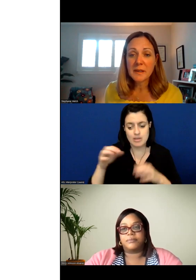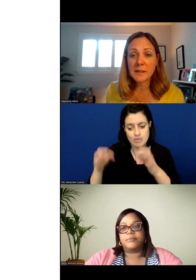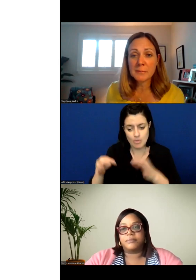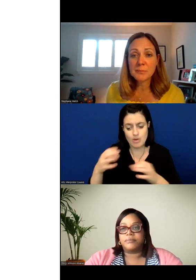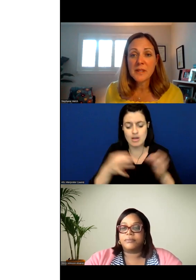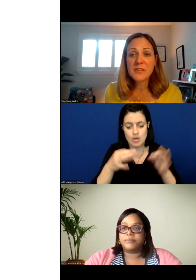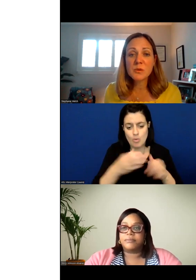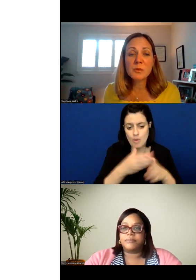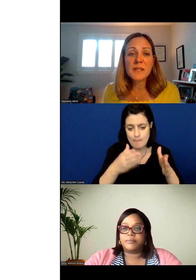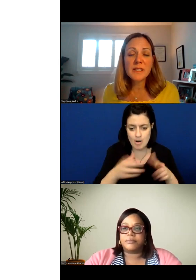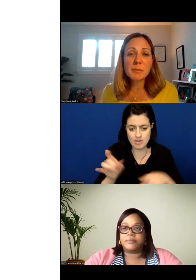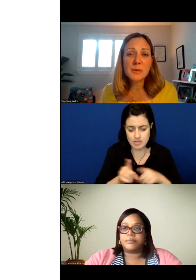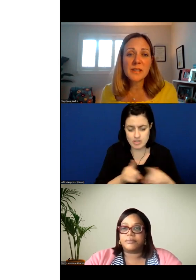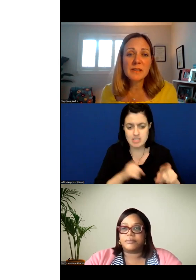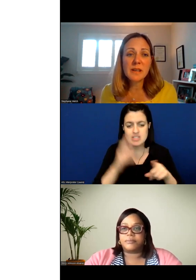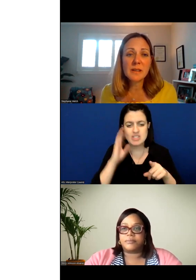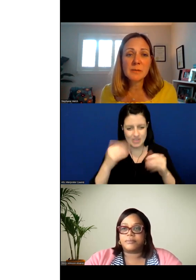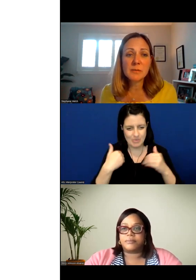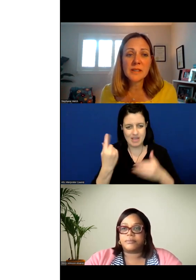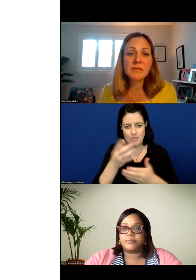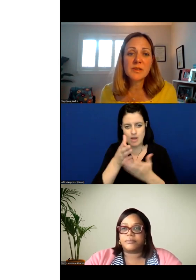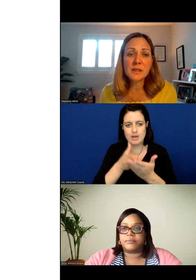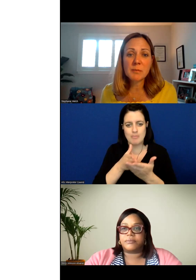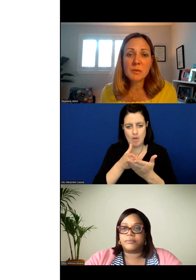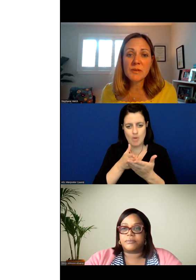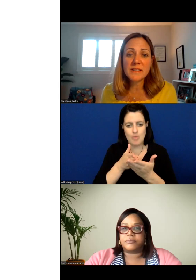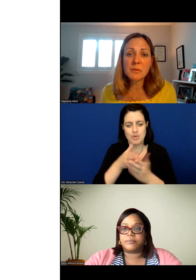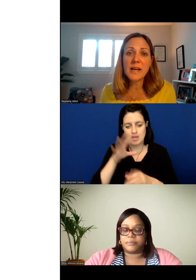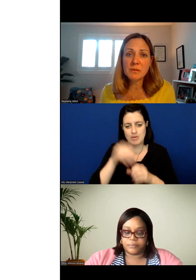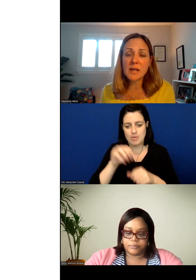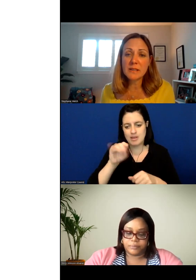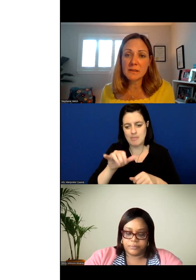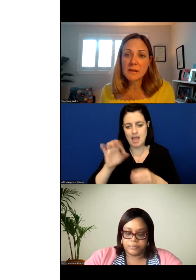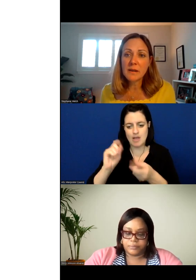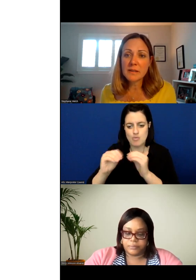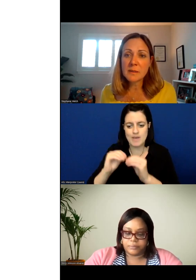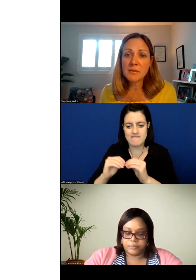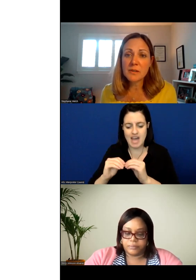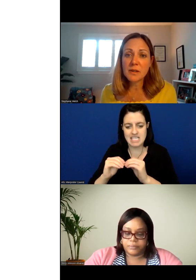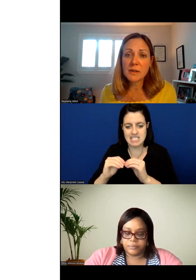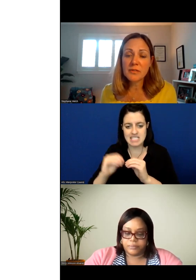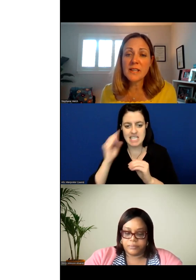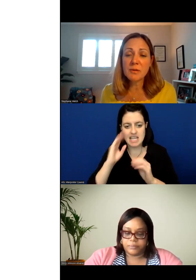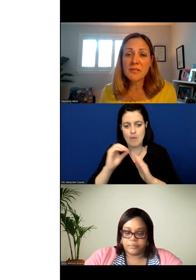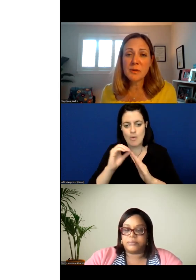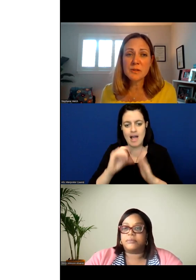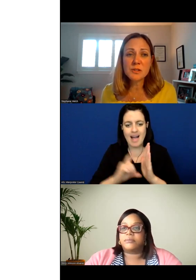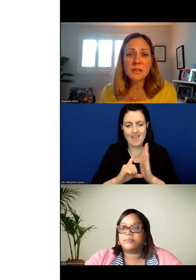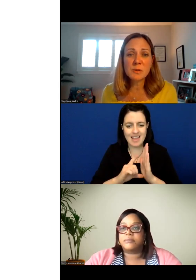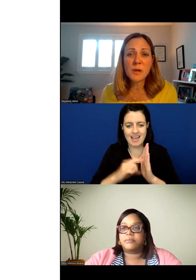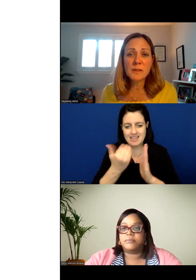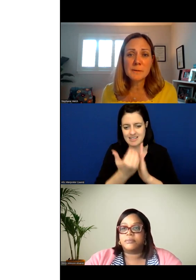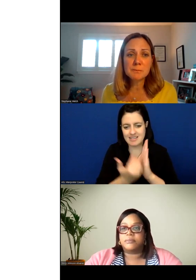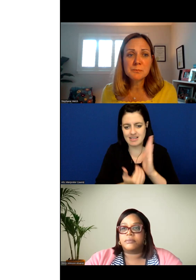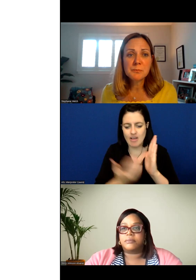So there will be a component in the May revise that will outline some of our thinking around there, but